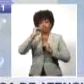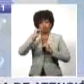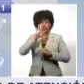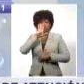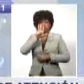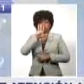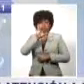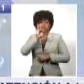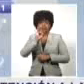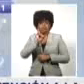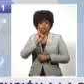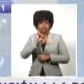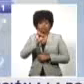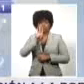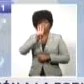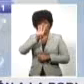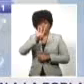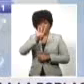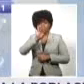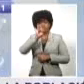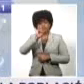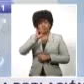the highest rate.